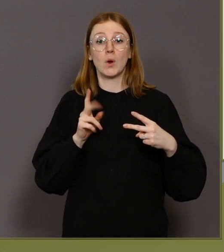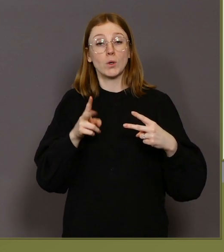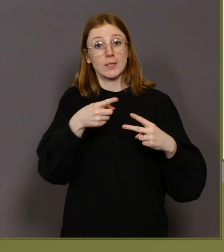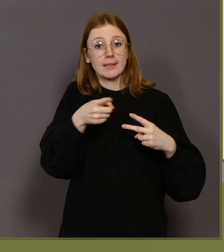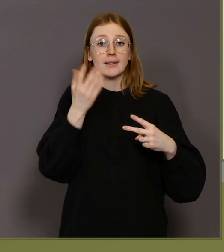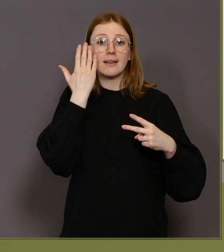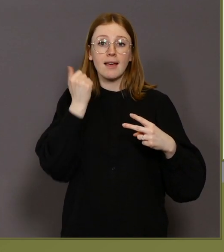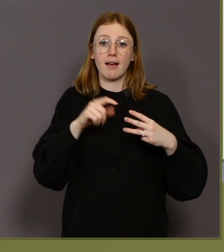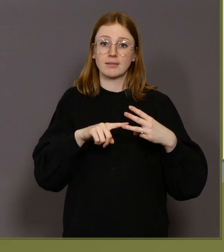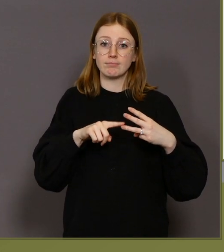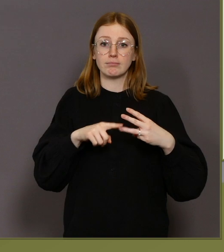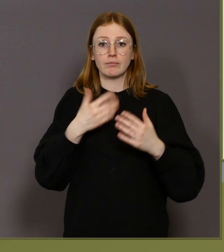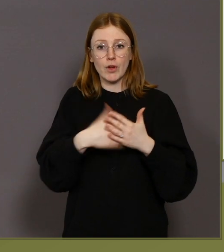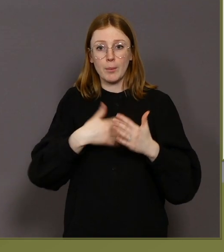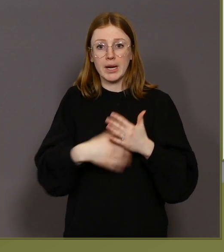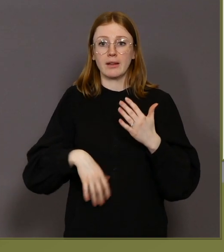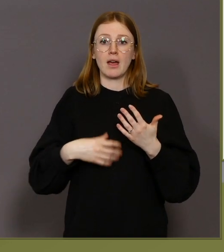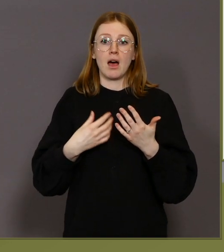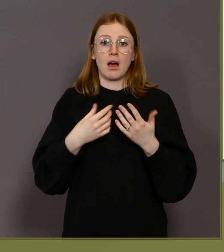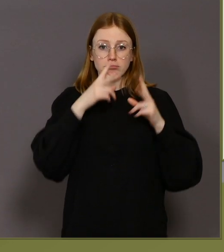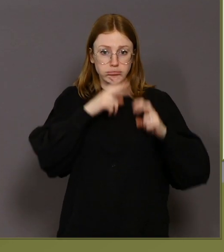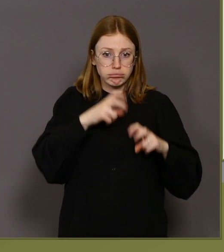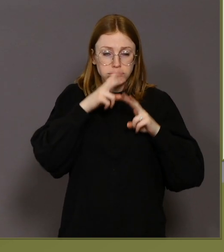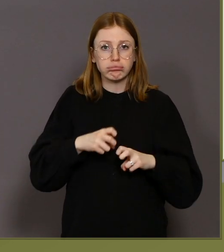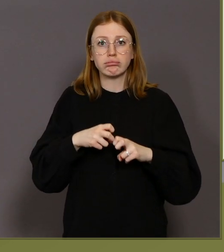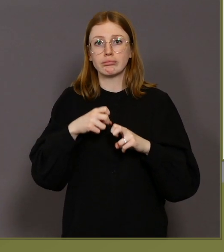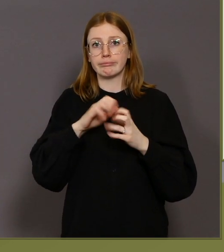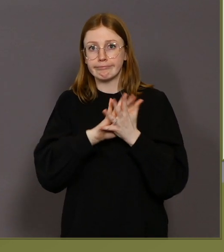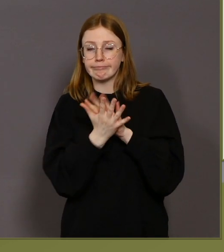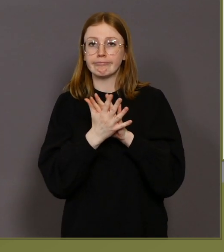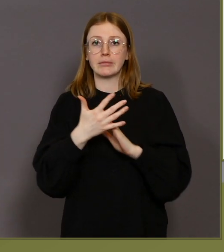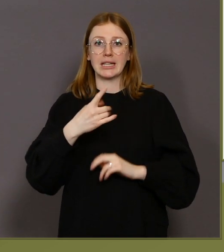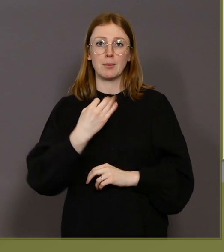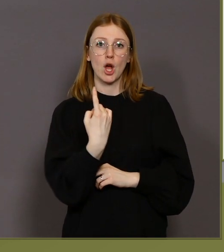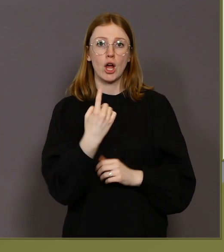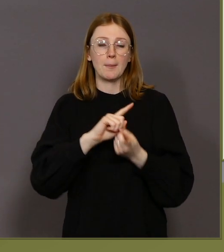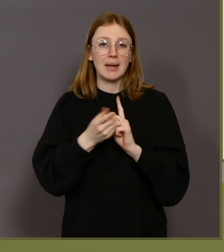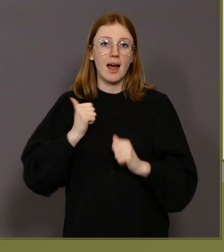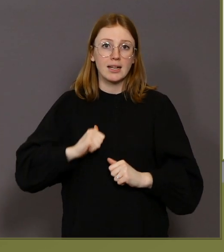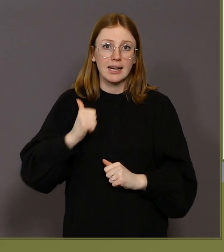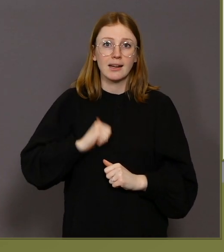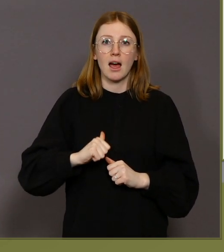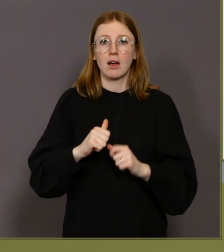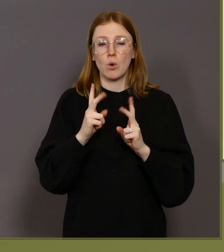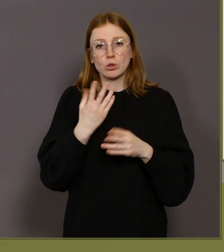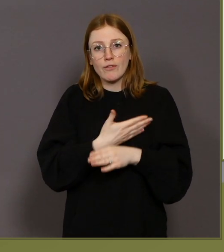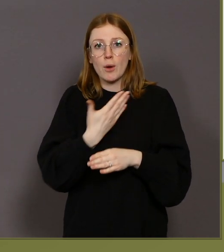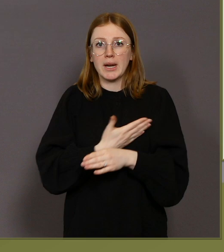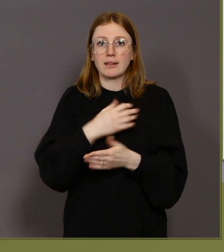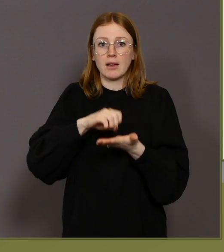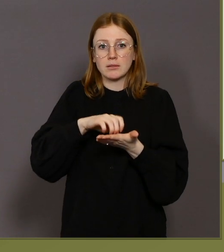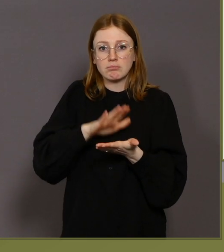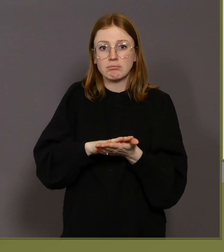making audits and making your self-service terminals accessible and document that in a conformance